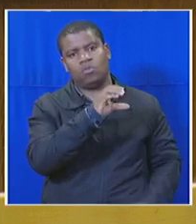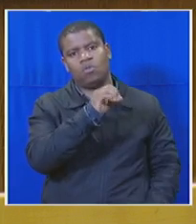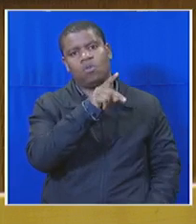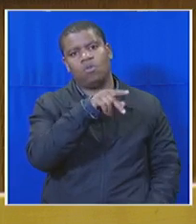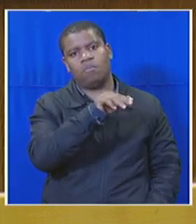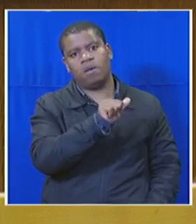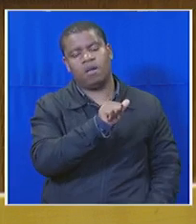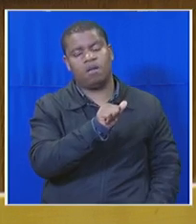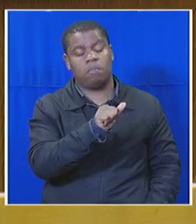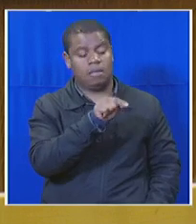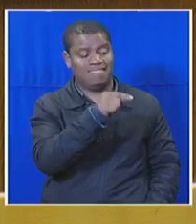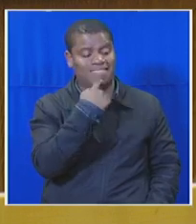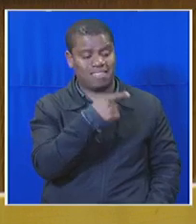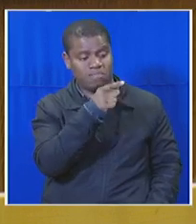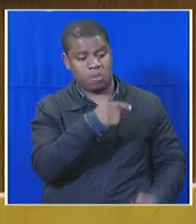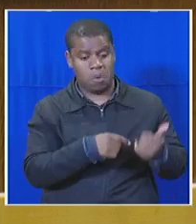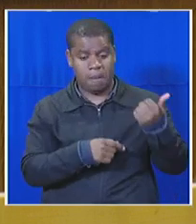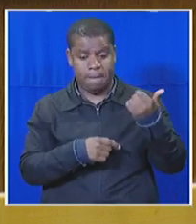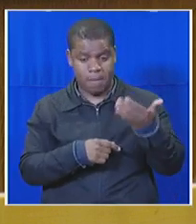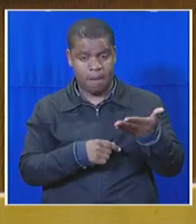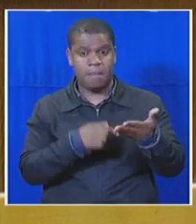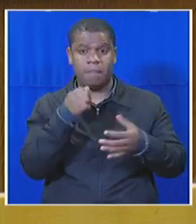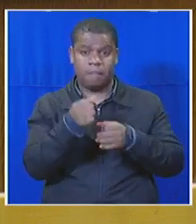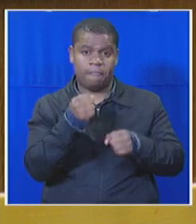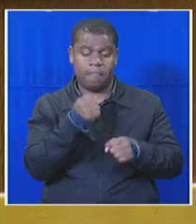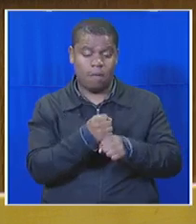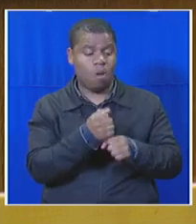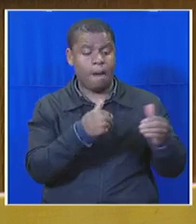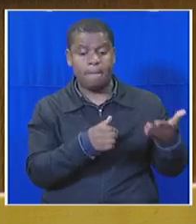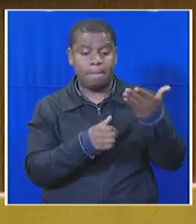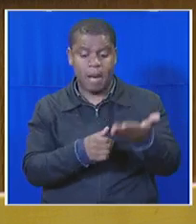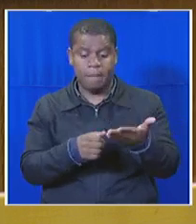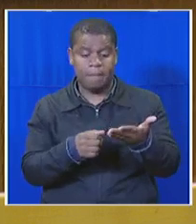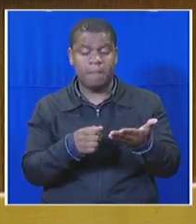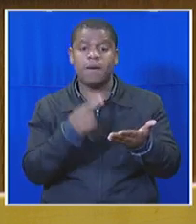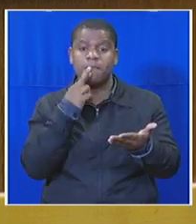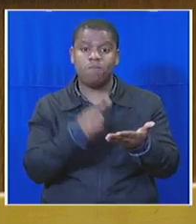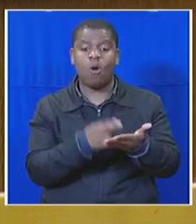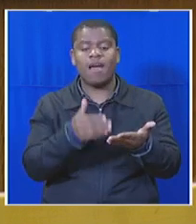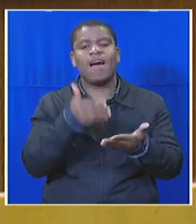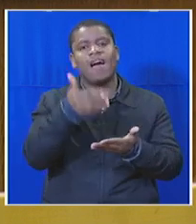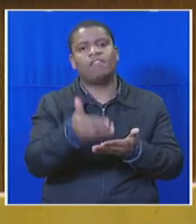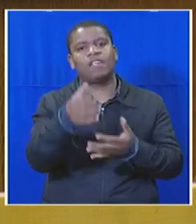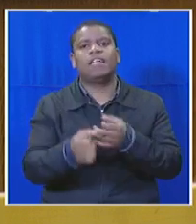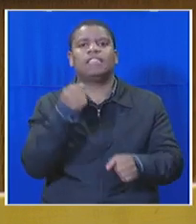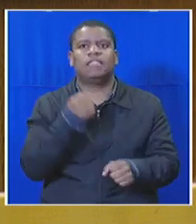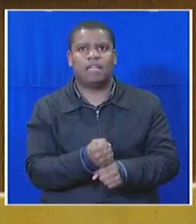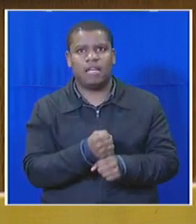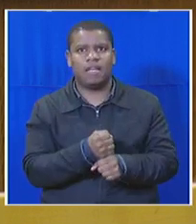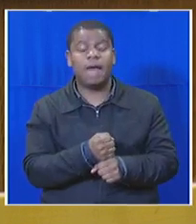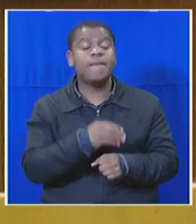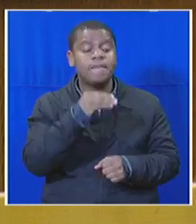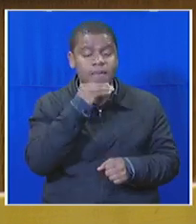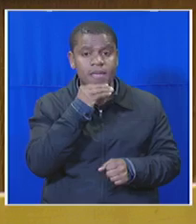year. Indeed, we deal with annual reports. We are dealing with reports of 2013, 2014 of